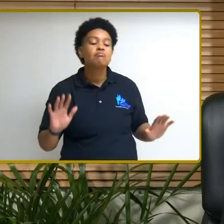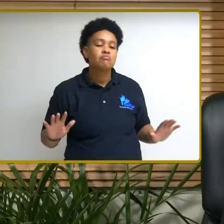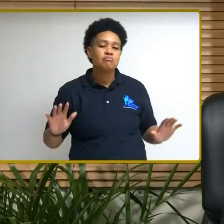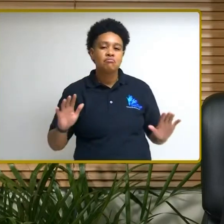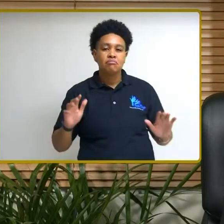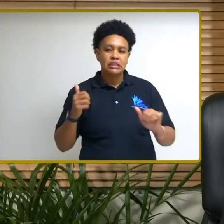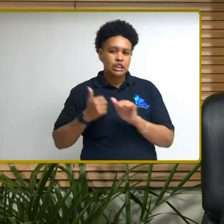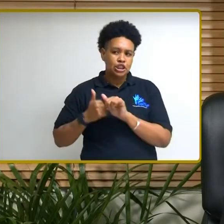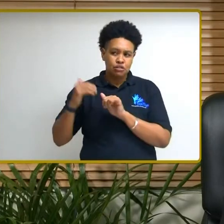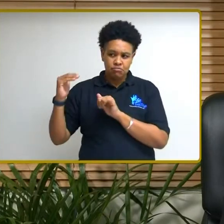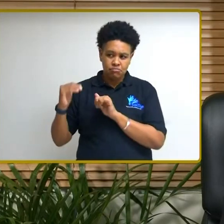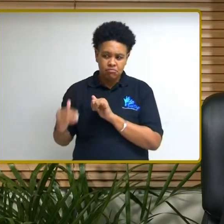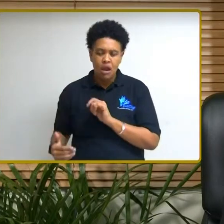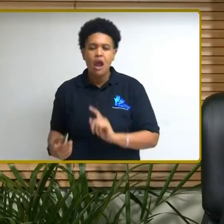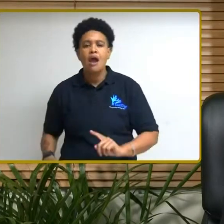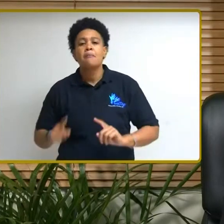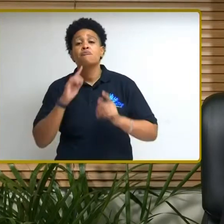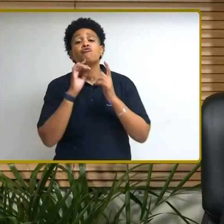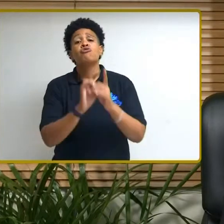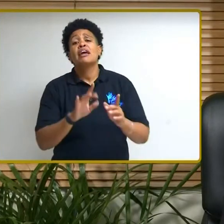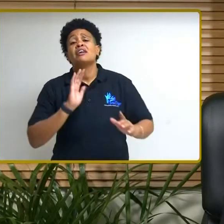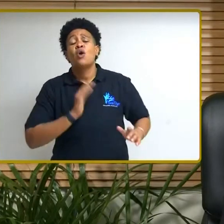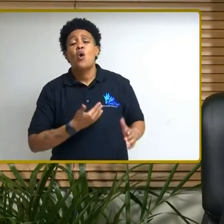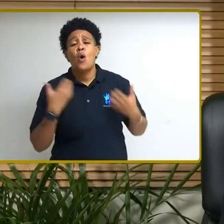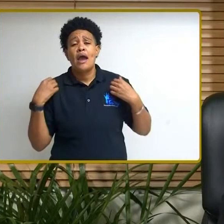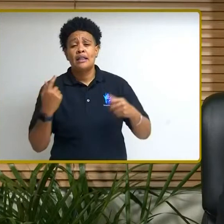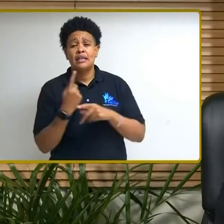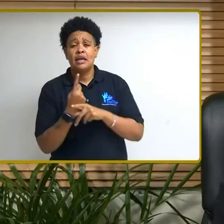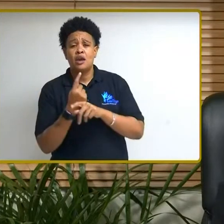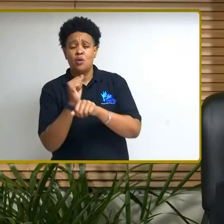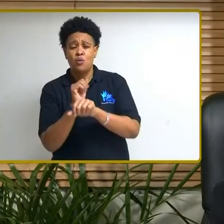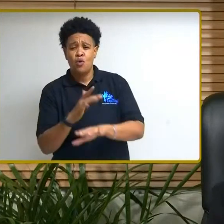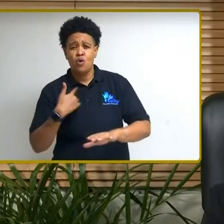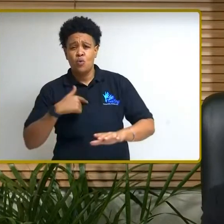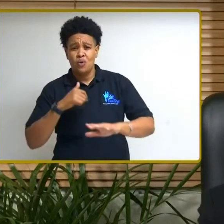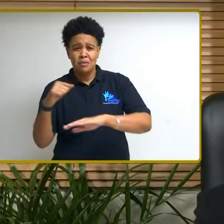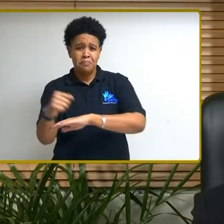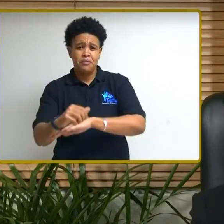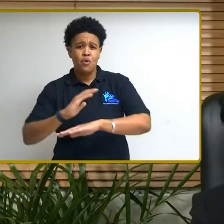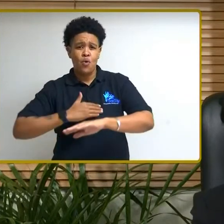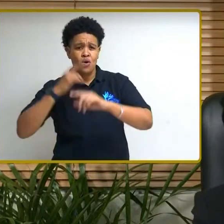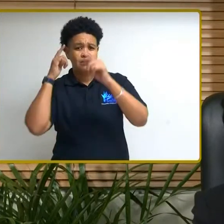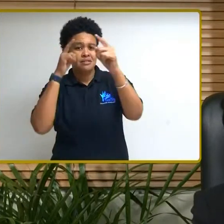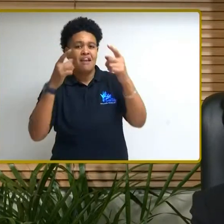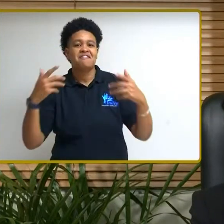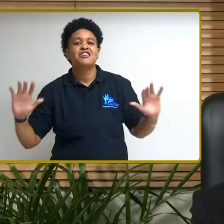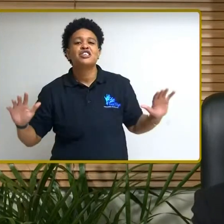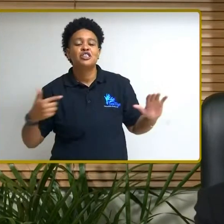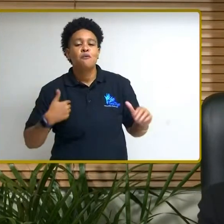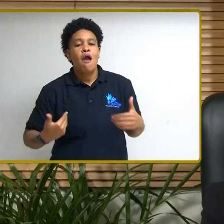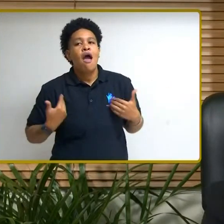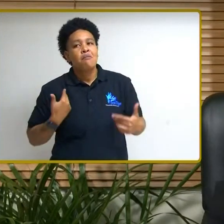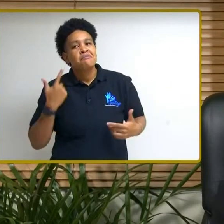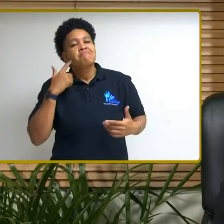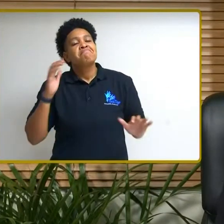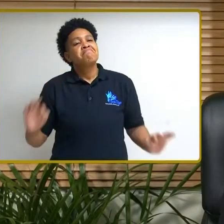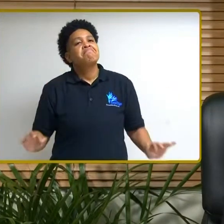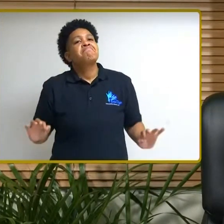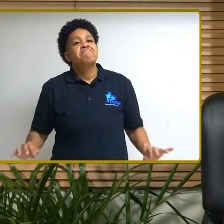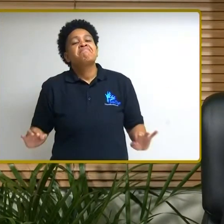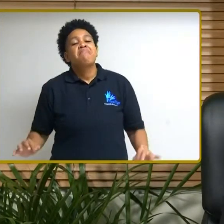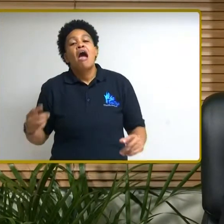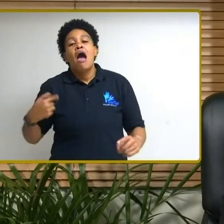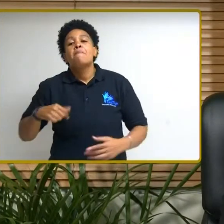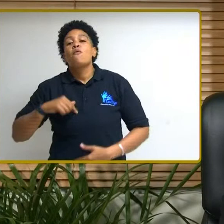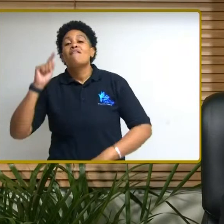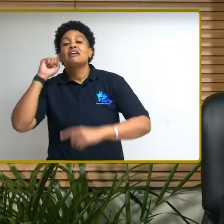respectively. Of the vaccination of our healthcare workers, we have exceeded our target, and we are happy that this is the case. We had